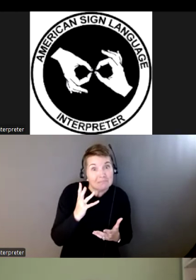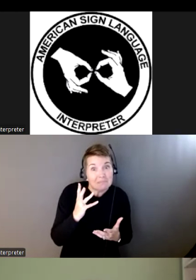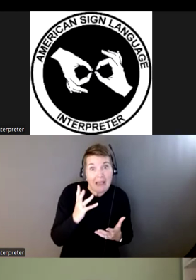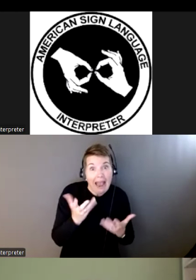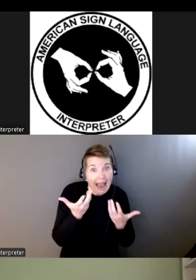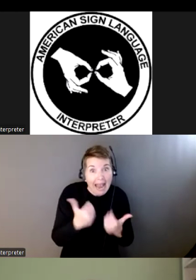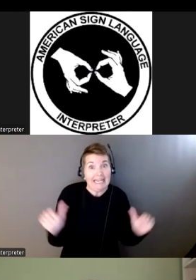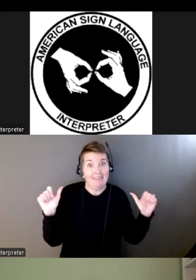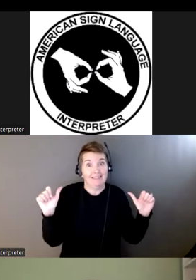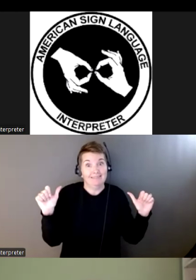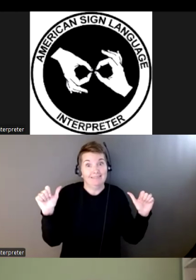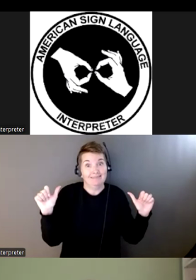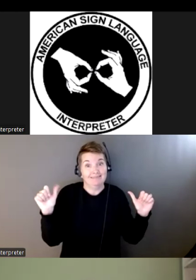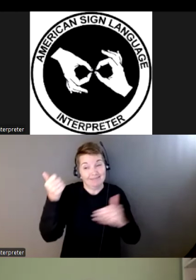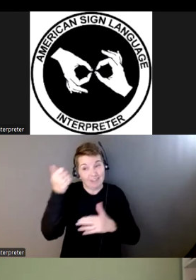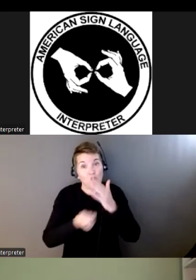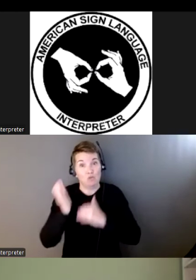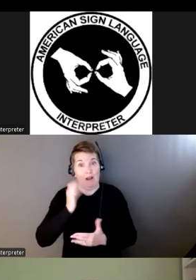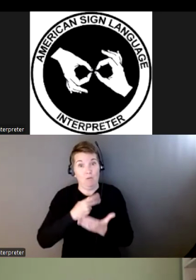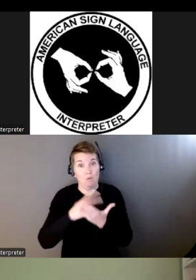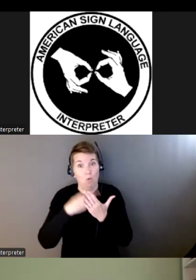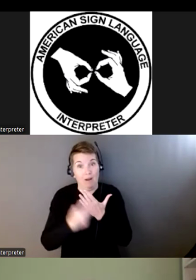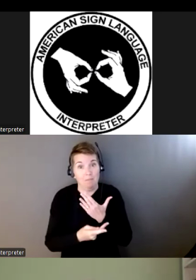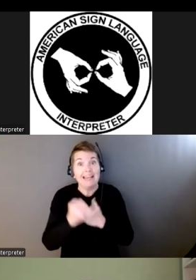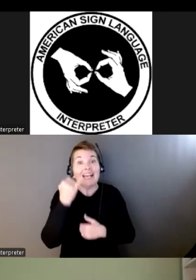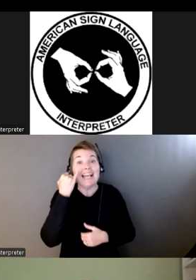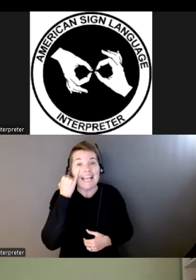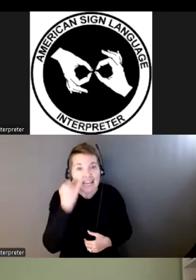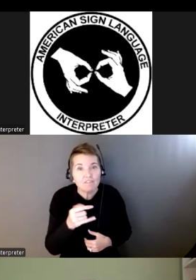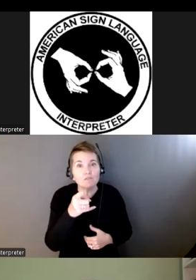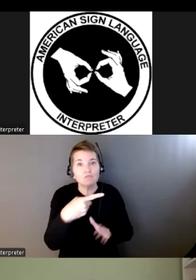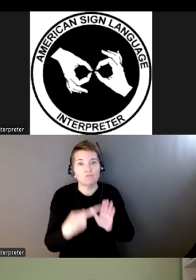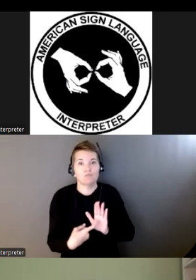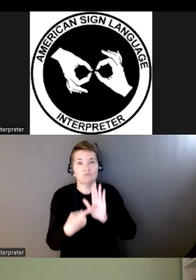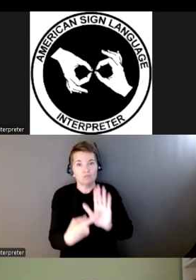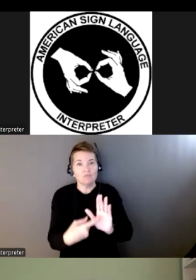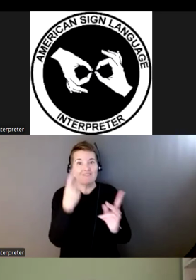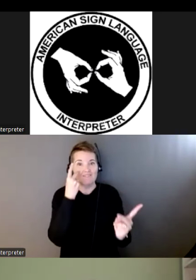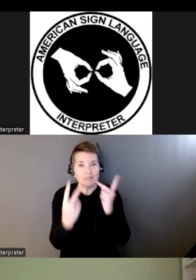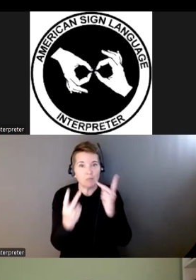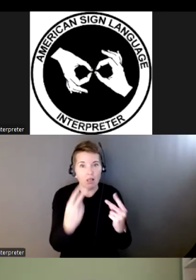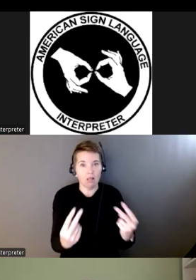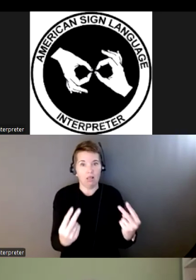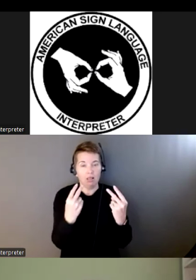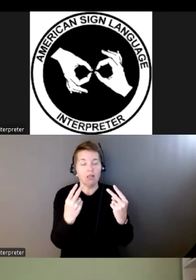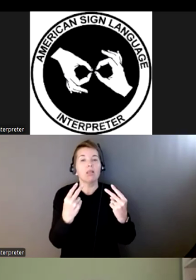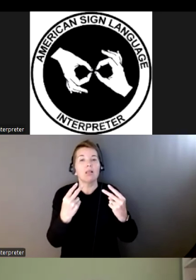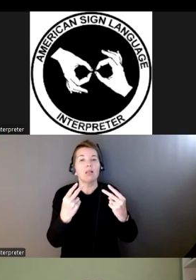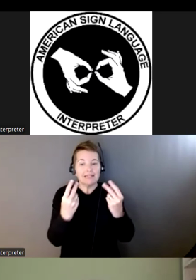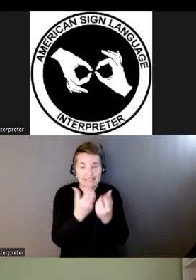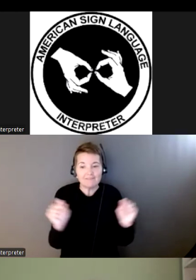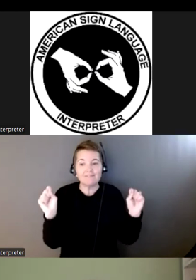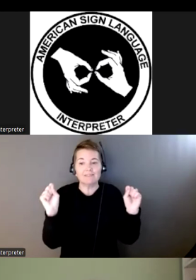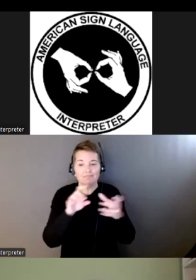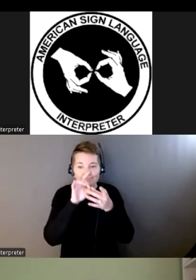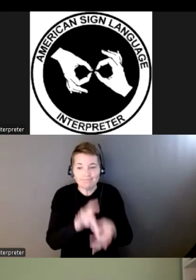program, provided that it could be feasibly and safely done within the context and the environment